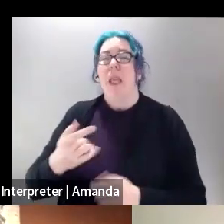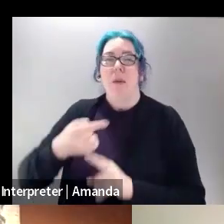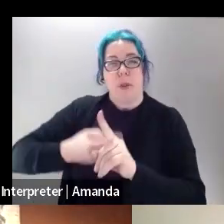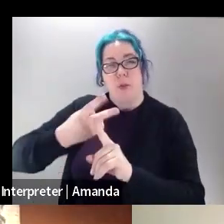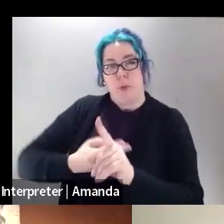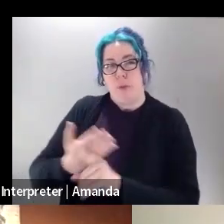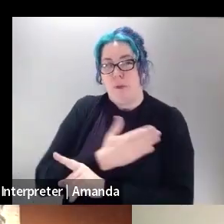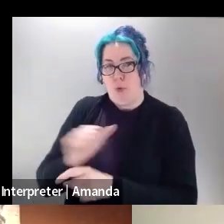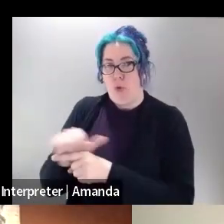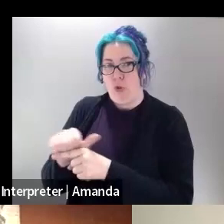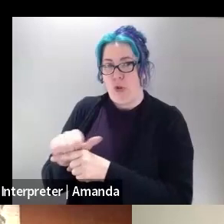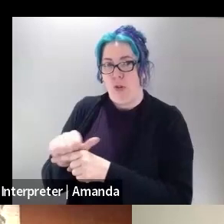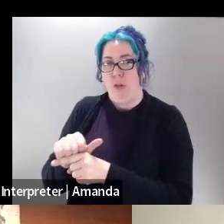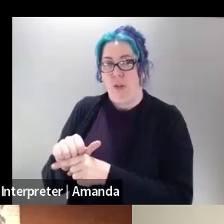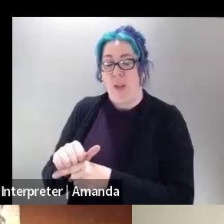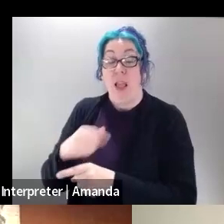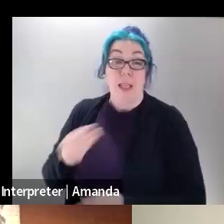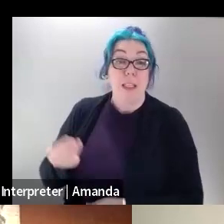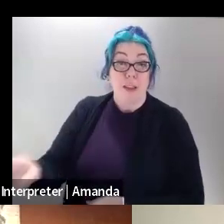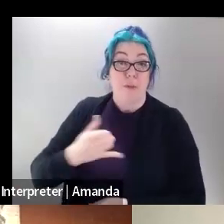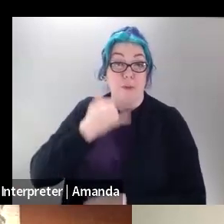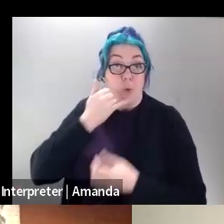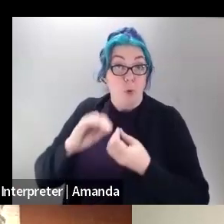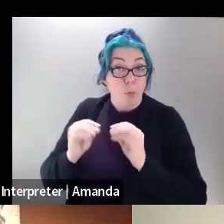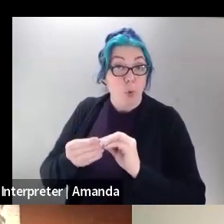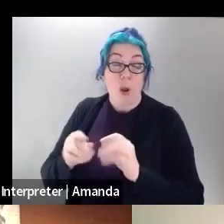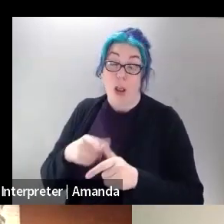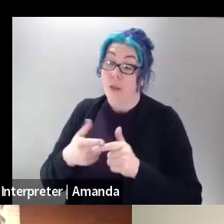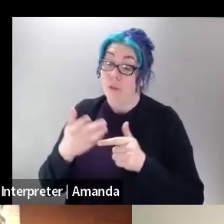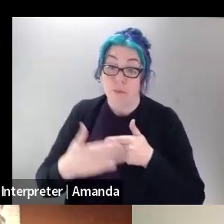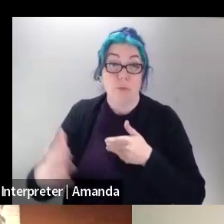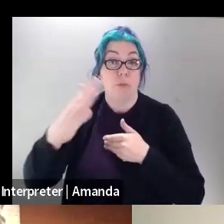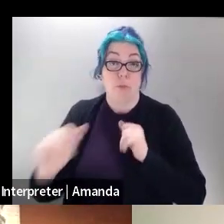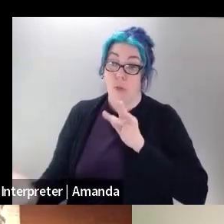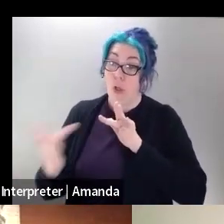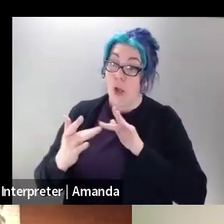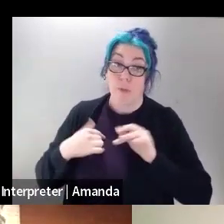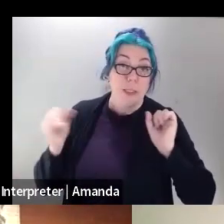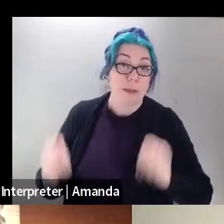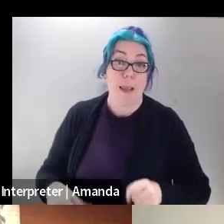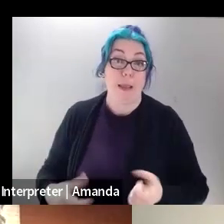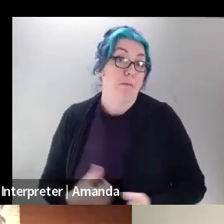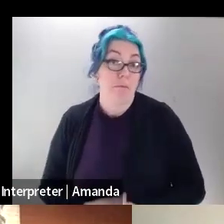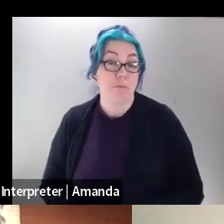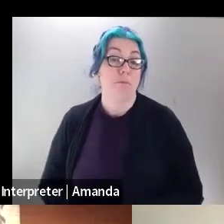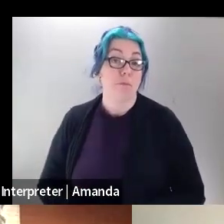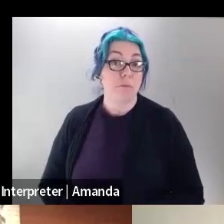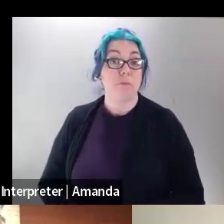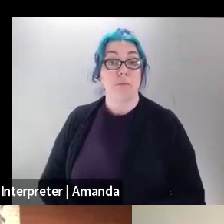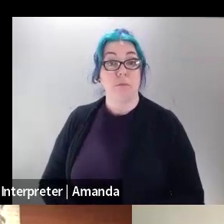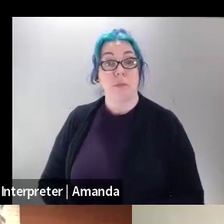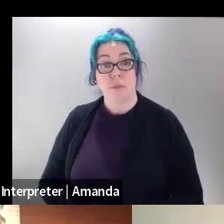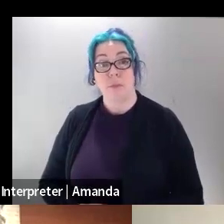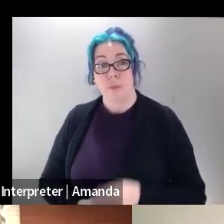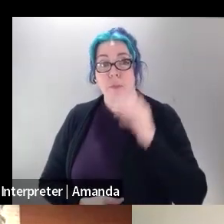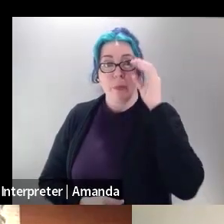give them my phone number, and then away we go. And so, I think I'm happy to say that